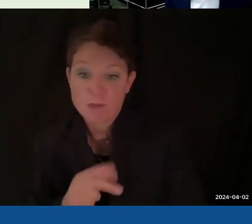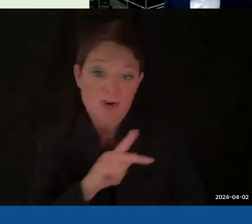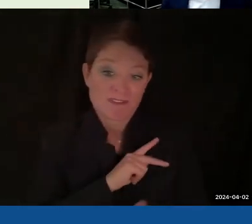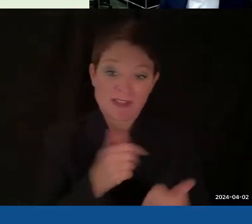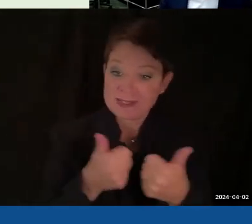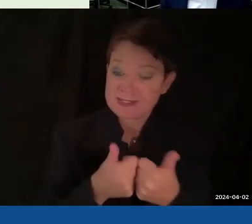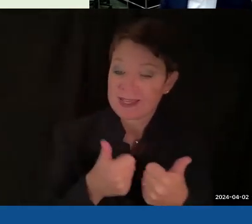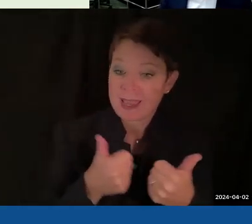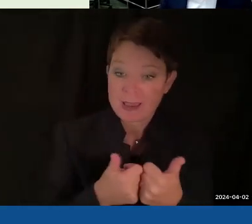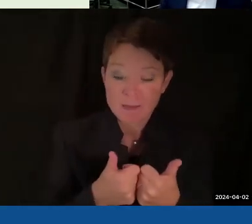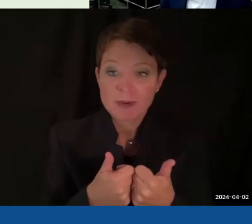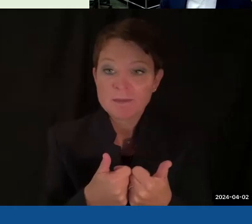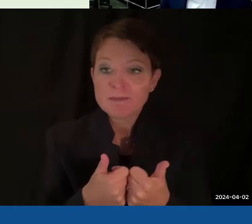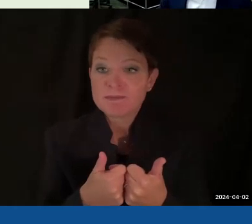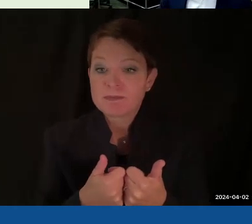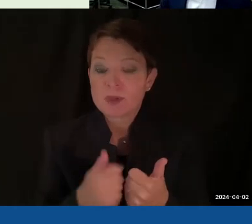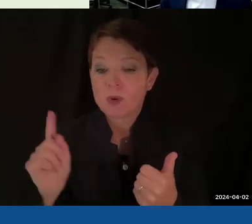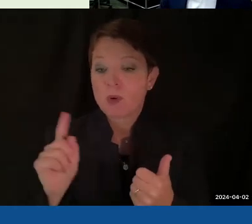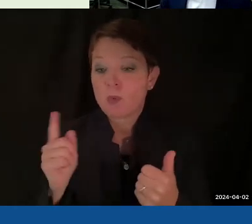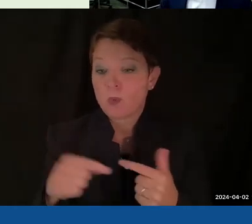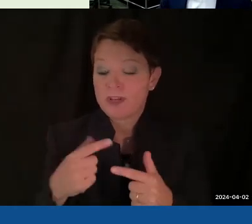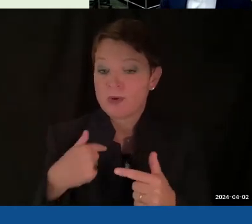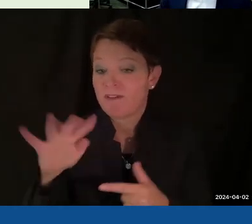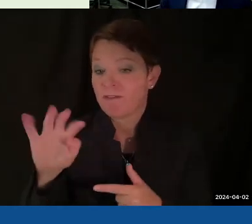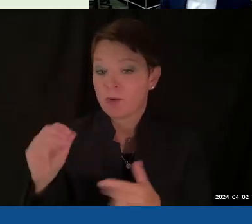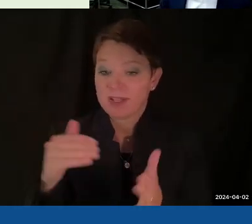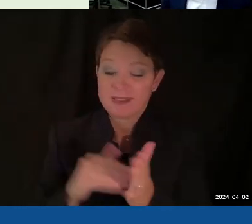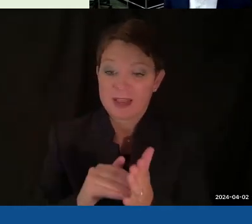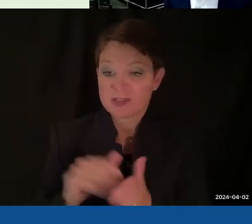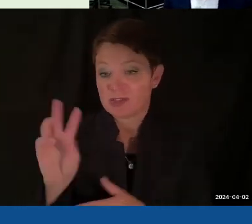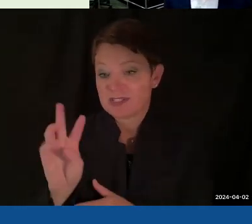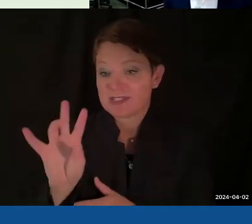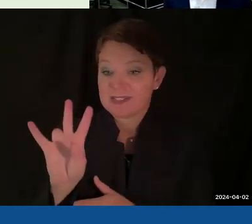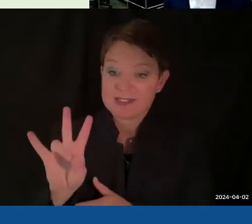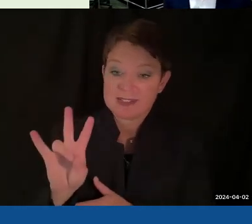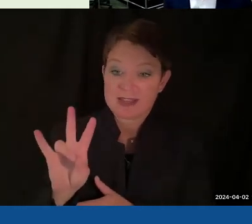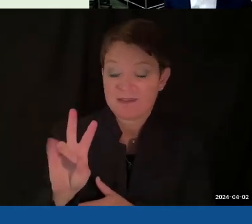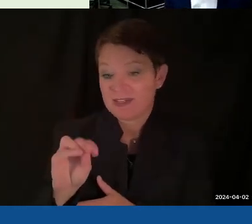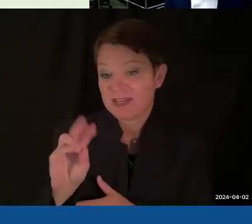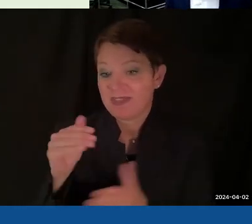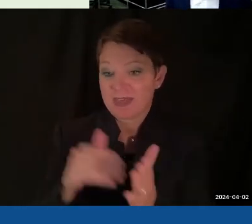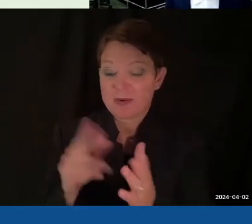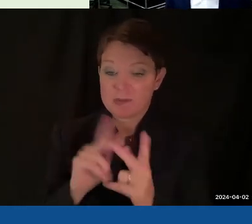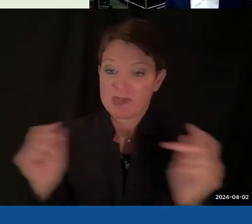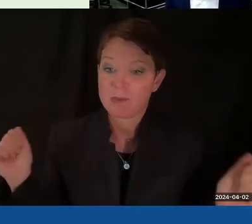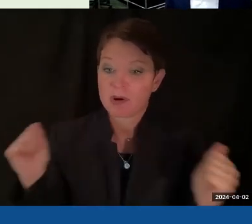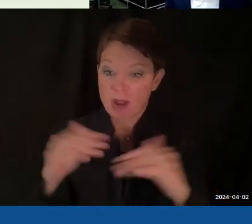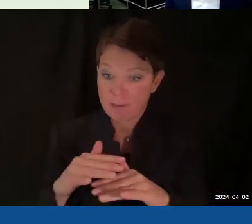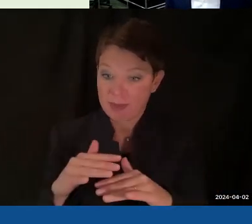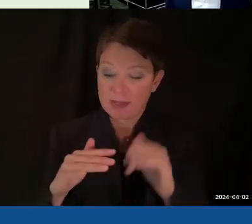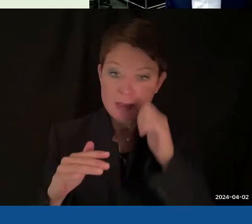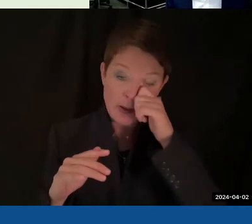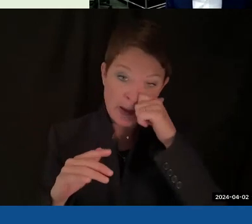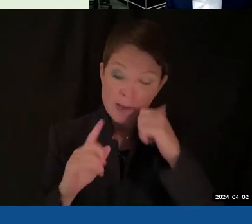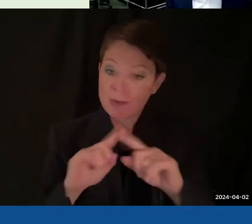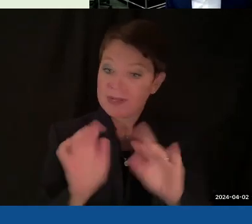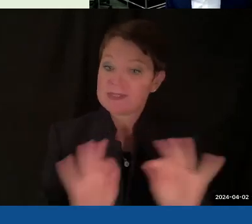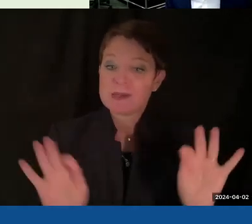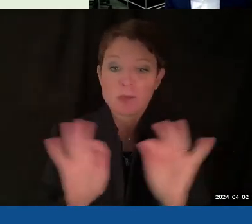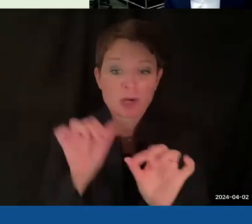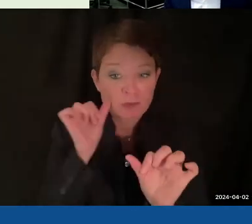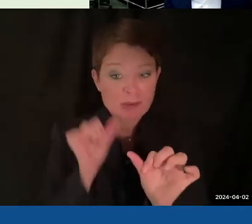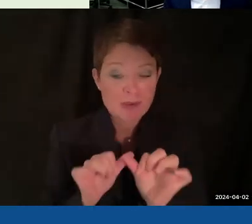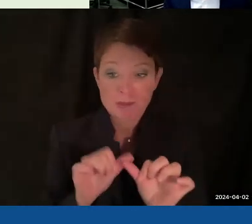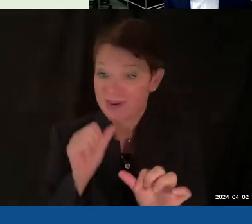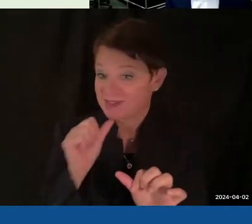game where there's going to be 40,000 people or 60, 70,000 people coming to the downtown. And it's really important to remember that it's